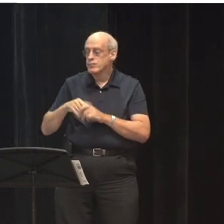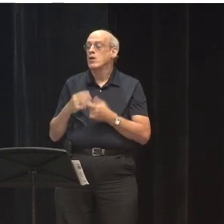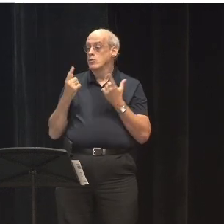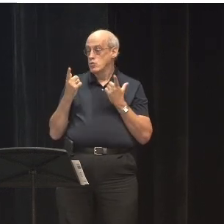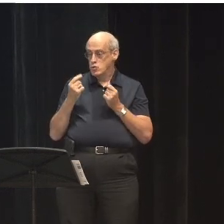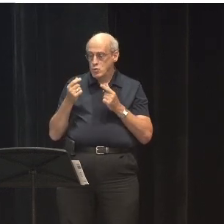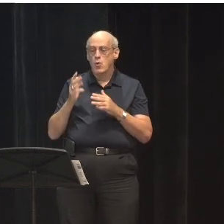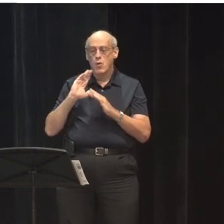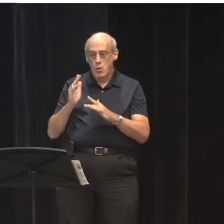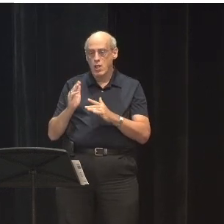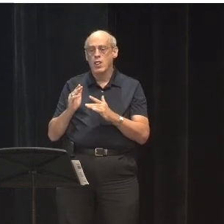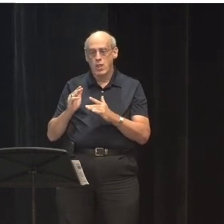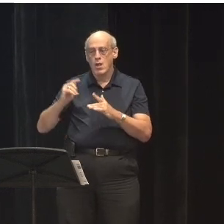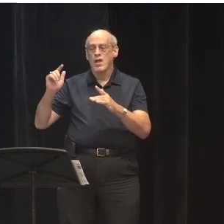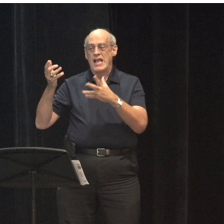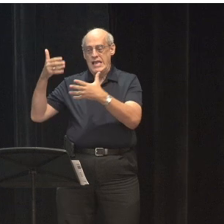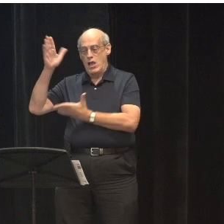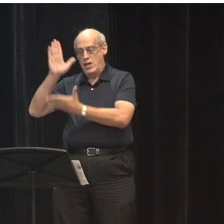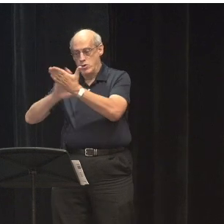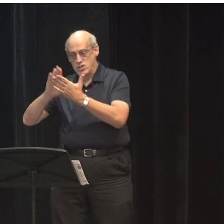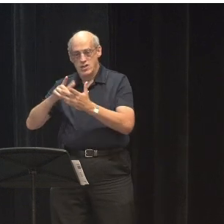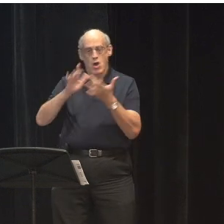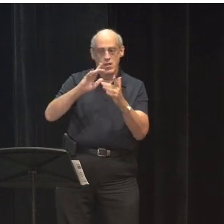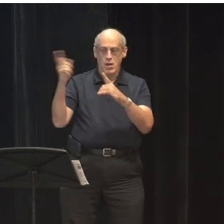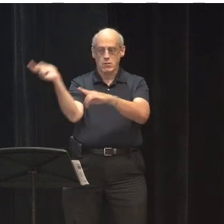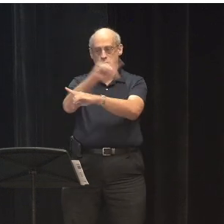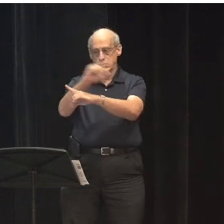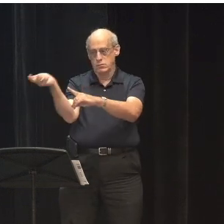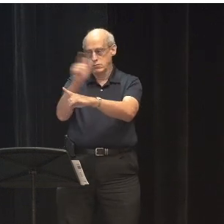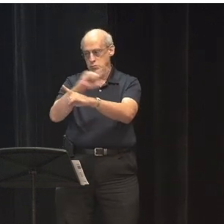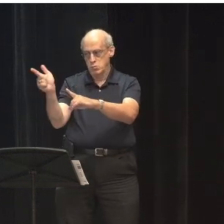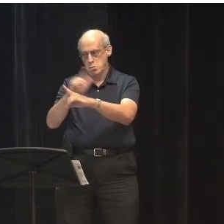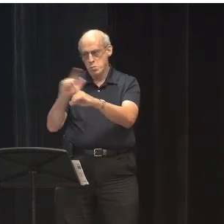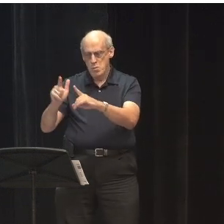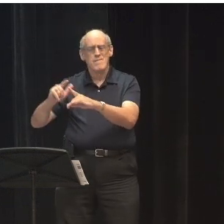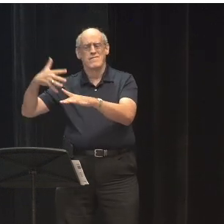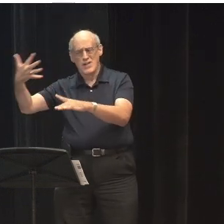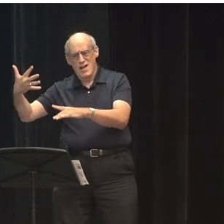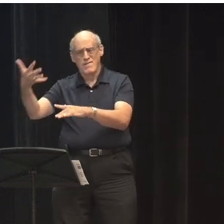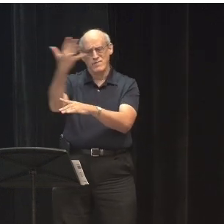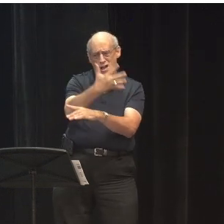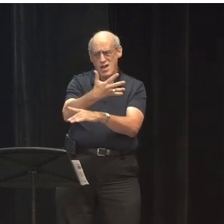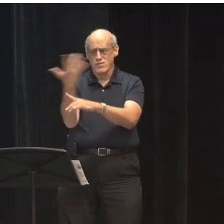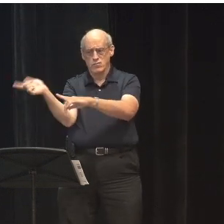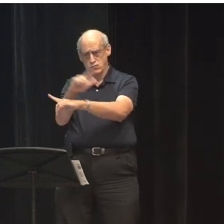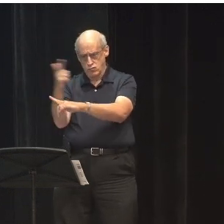We'll be rotating between in-person and online comment. We'll take about five of each and go back and